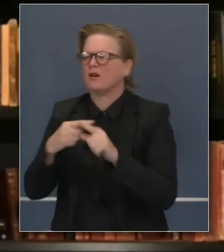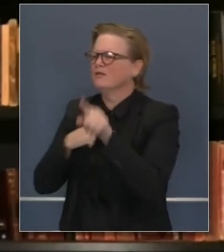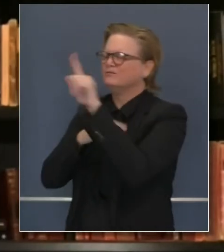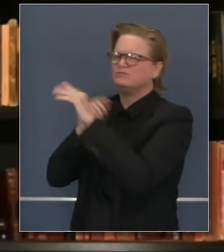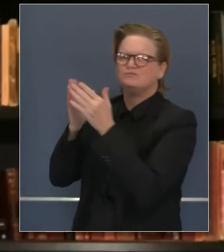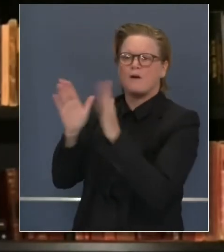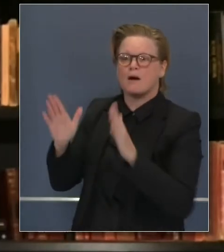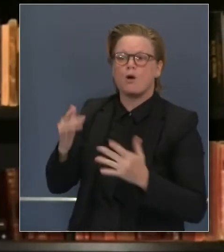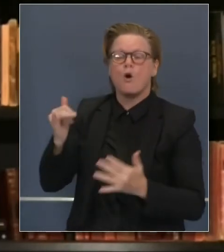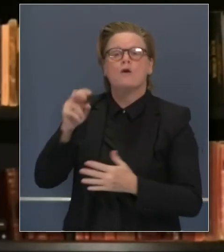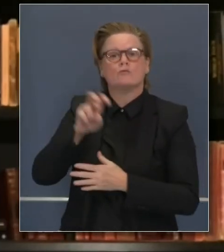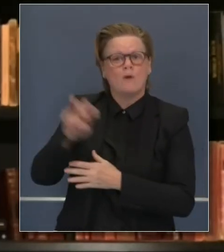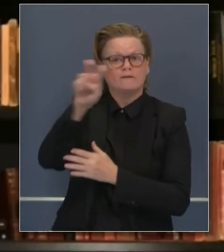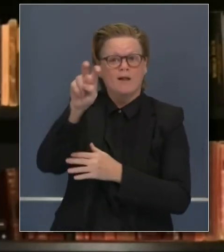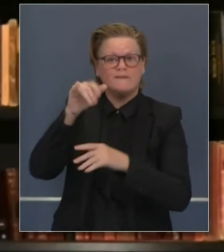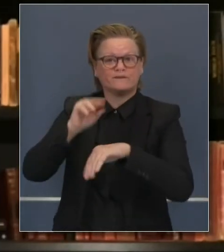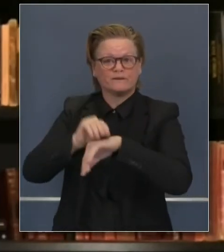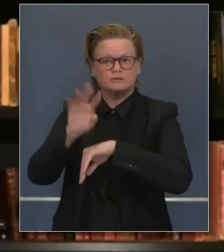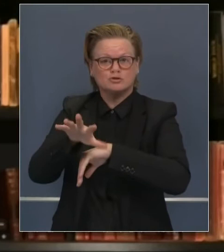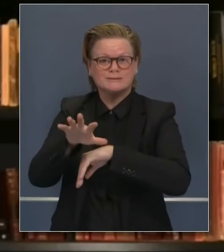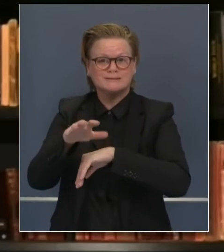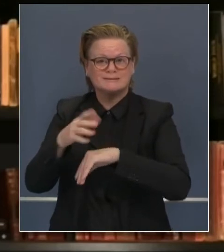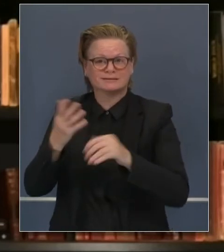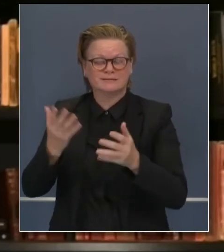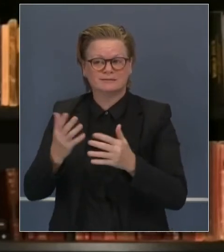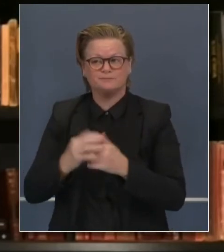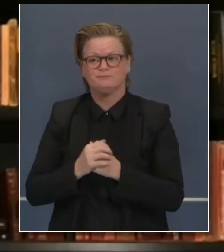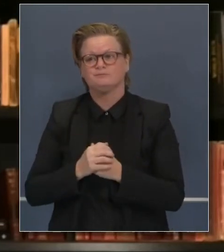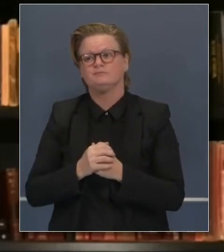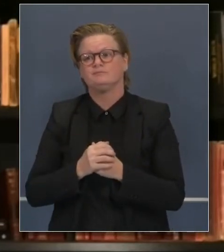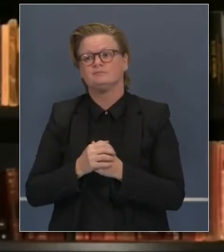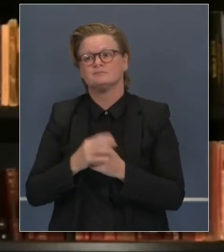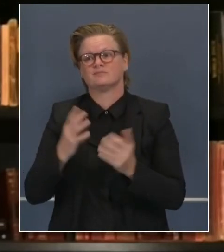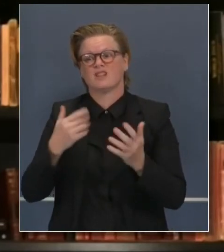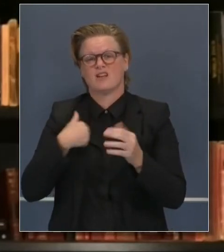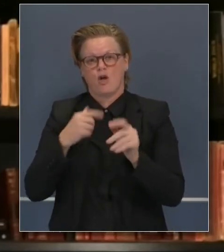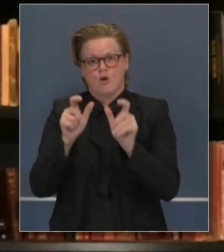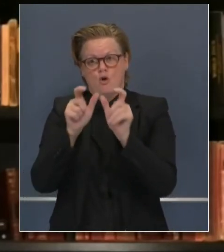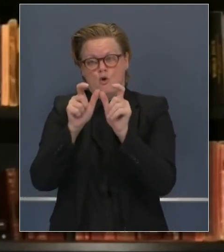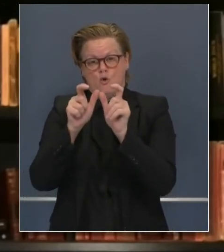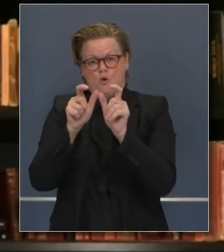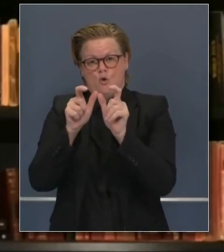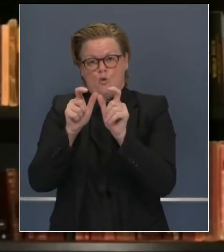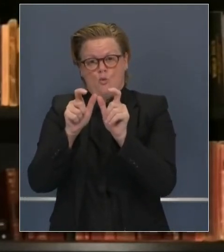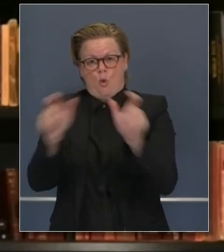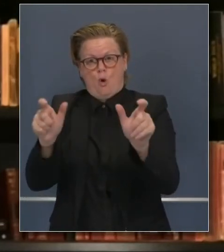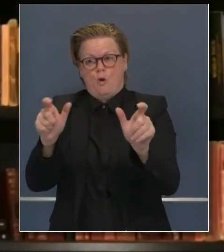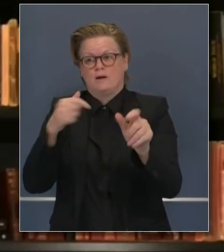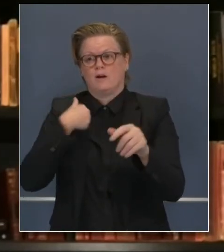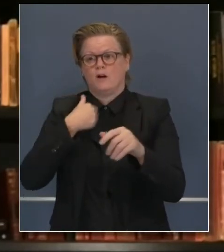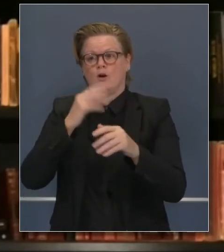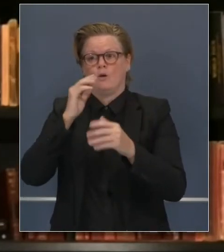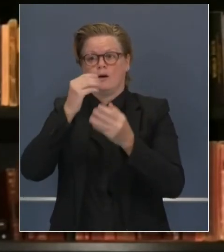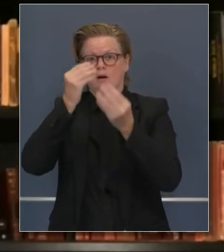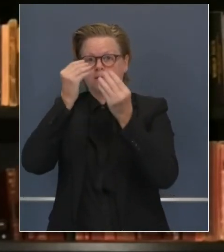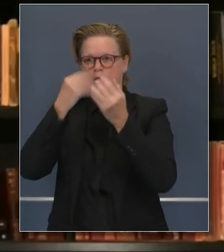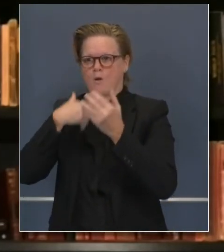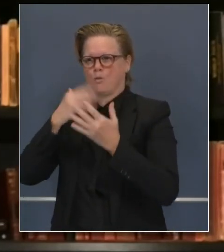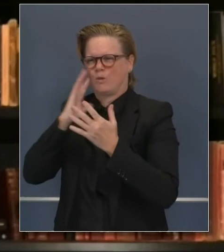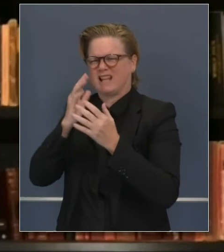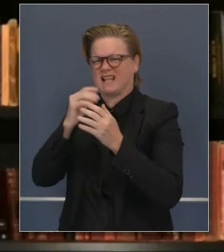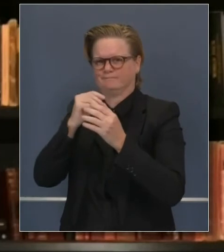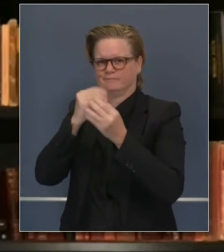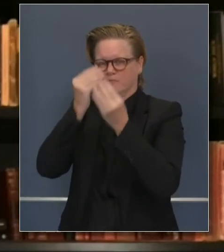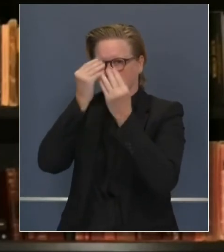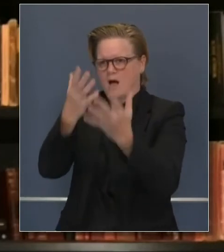quarantine that will be updated as well based upon the new quarantine guidelines by the CDC. And I think, Dr. Galley, this is an